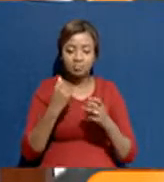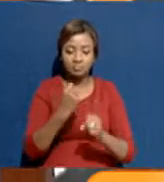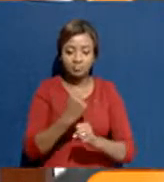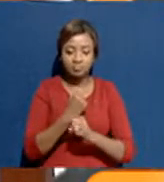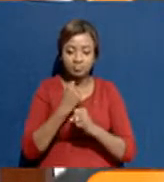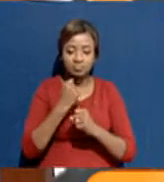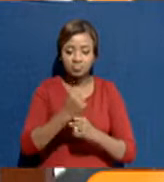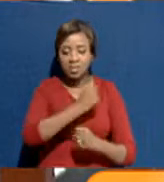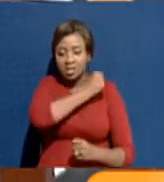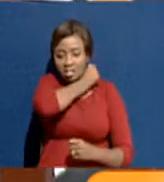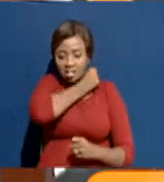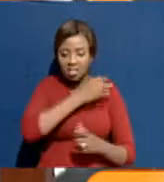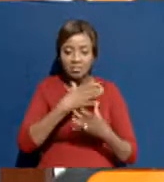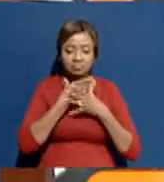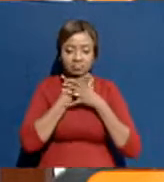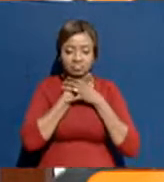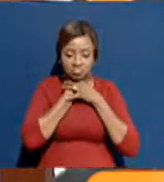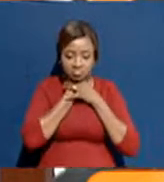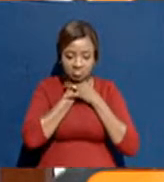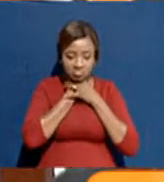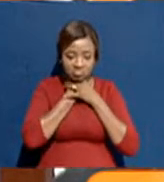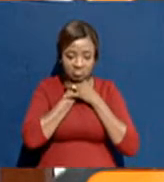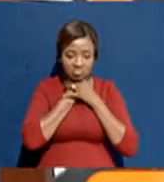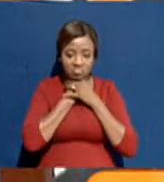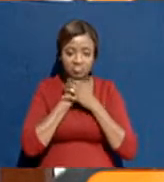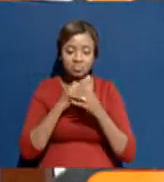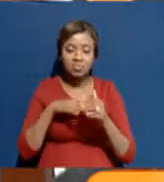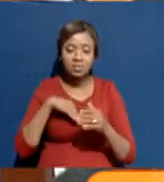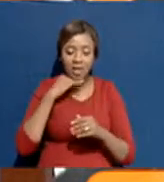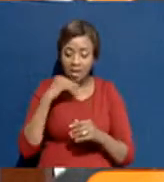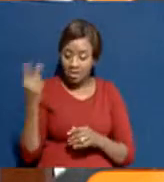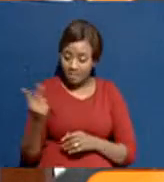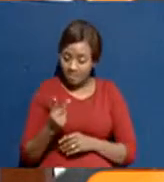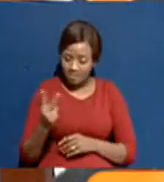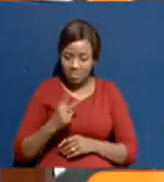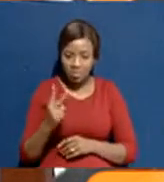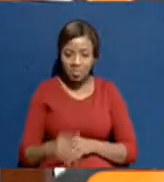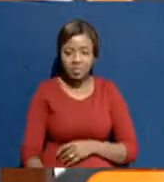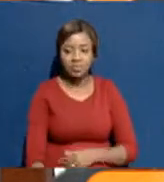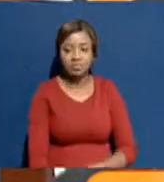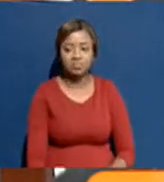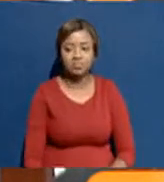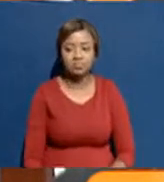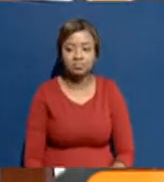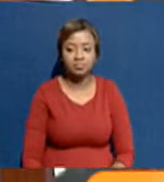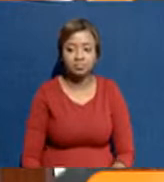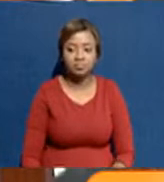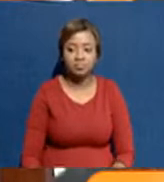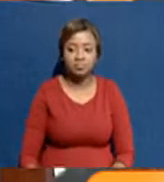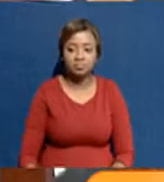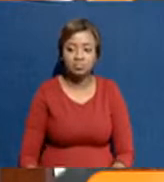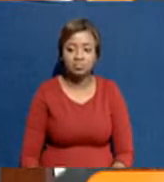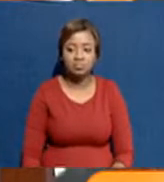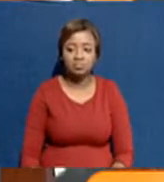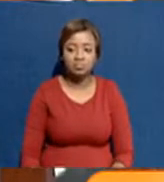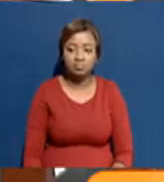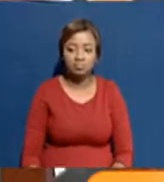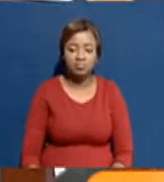how can someone do that to, I mean, both of them were strangled, actually, even the girl. So I don't know what kind of